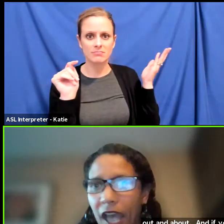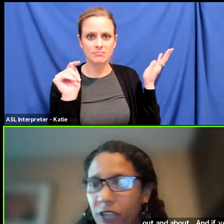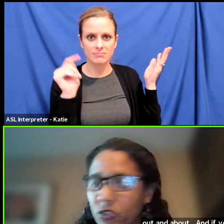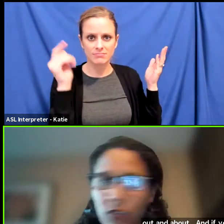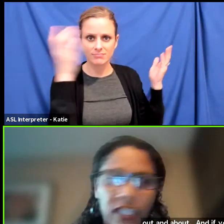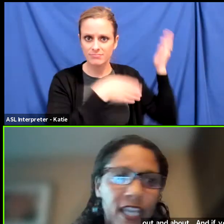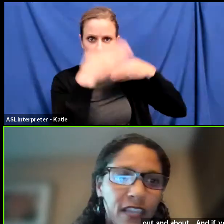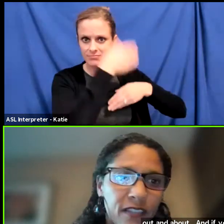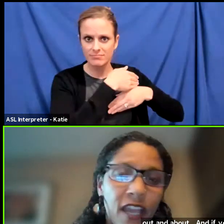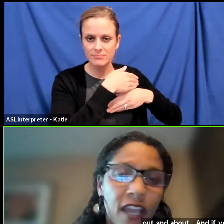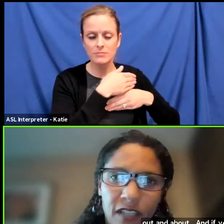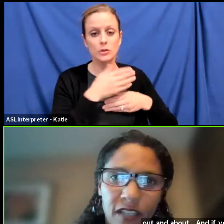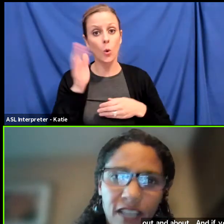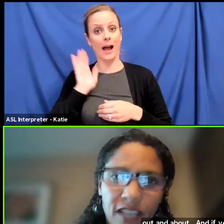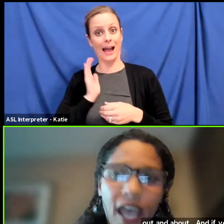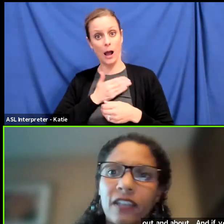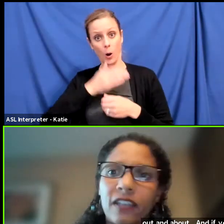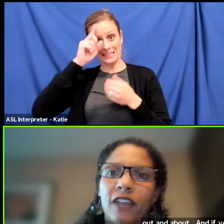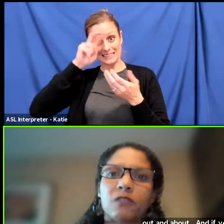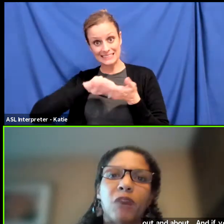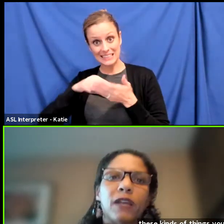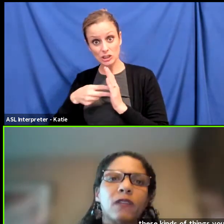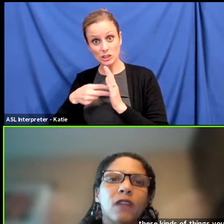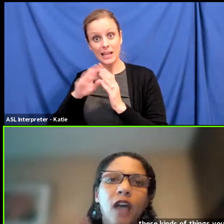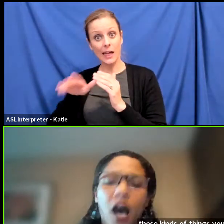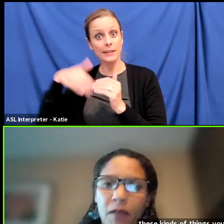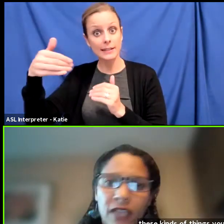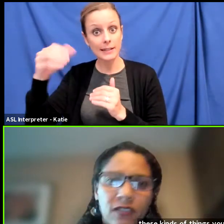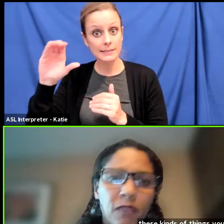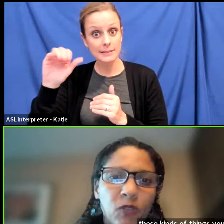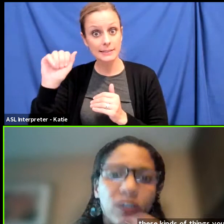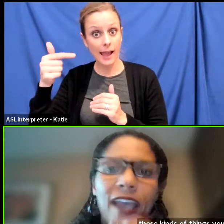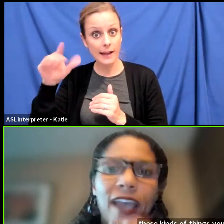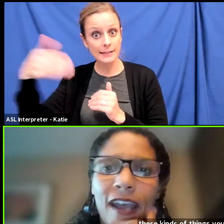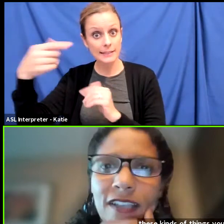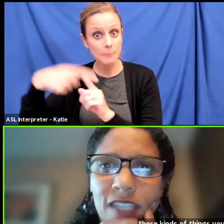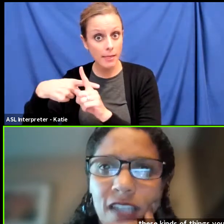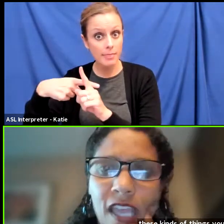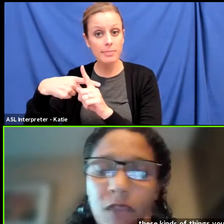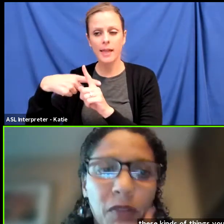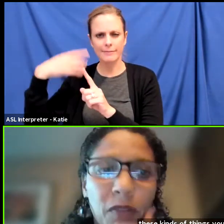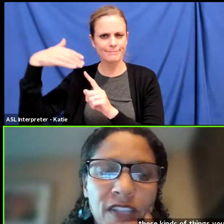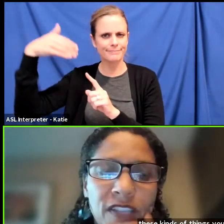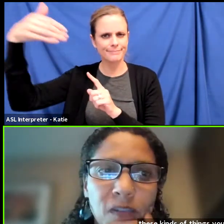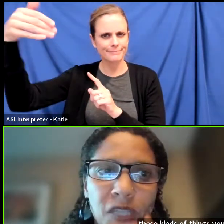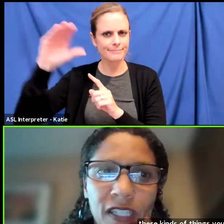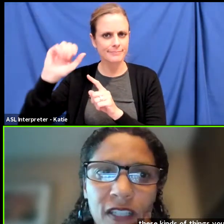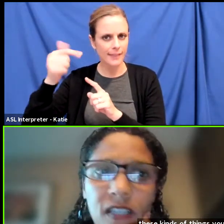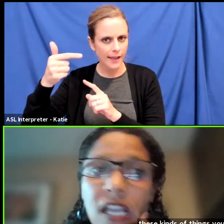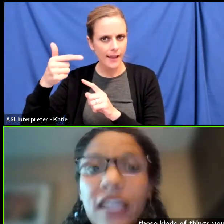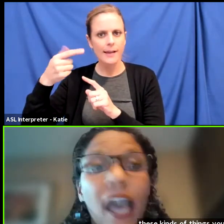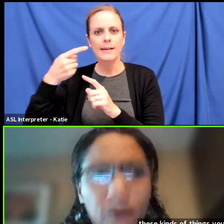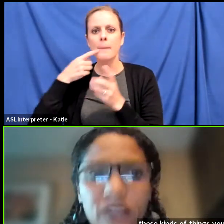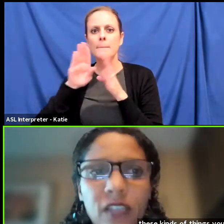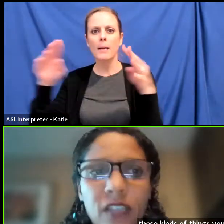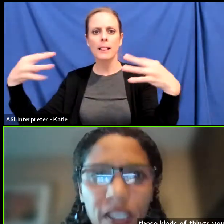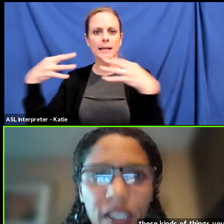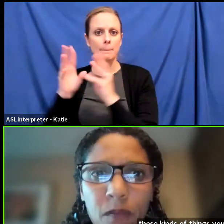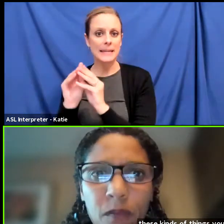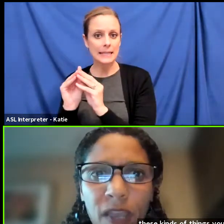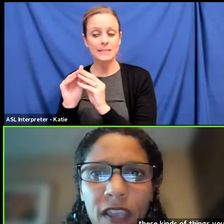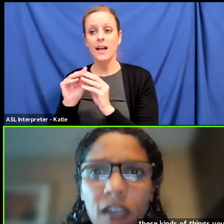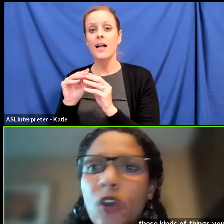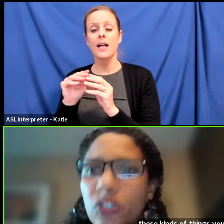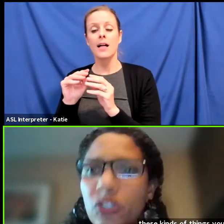report back, certainly at the next CAG next month, and subsequent CAGs and public-facing meetings, the efficacy